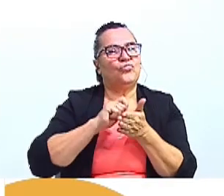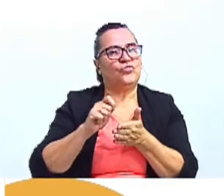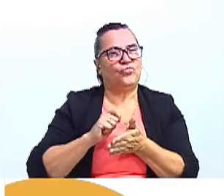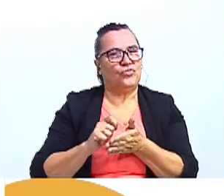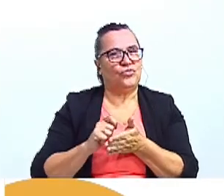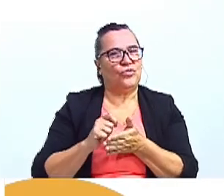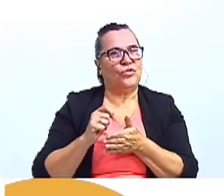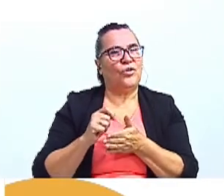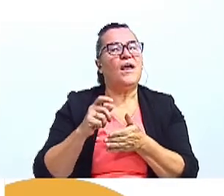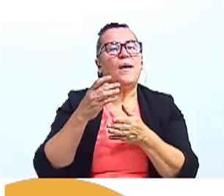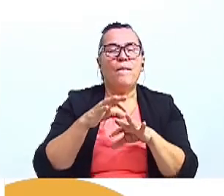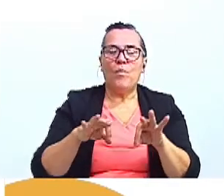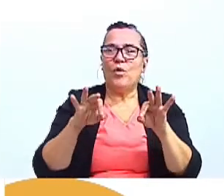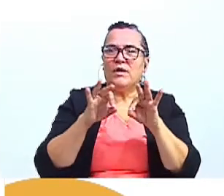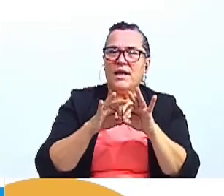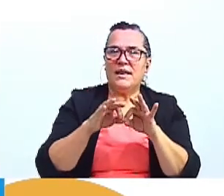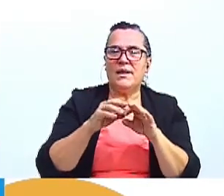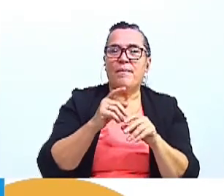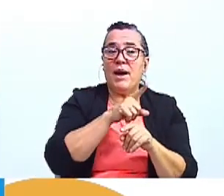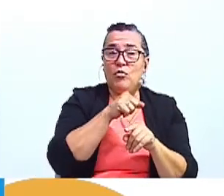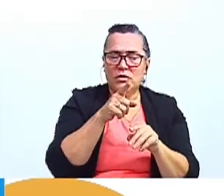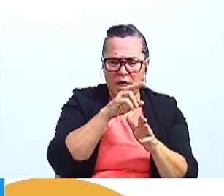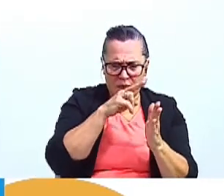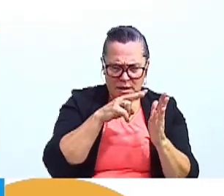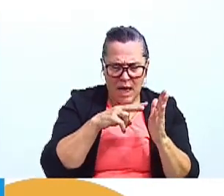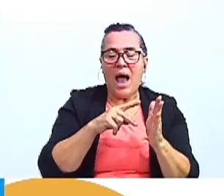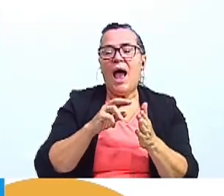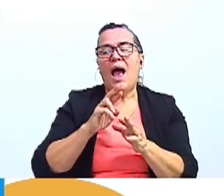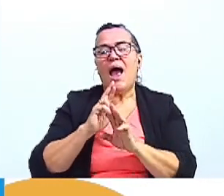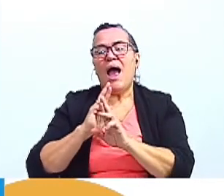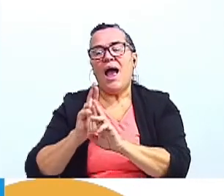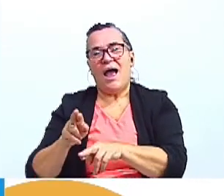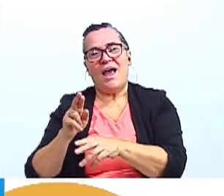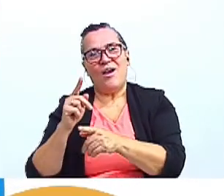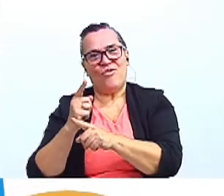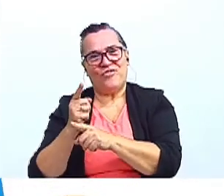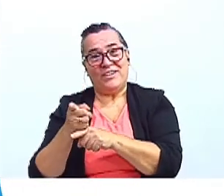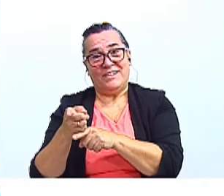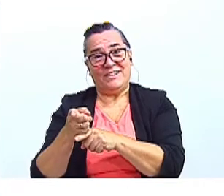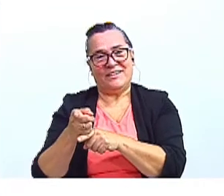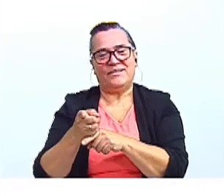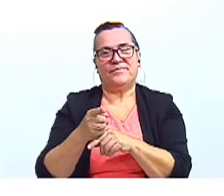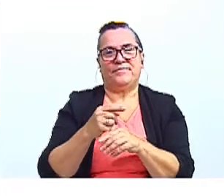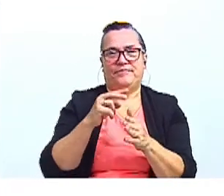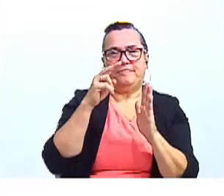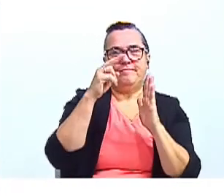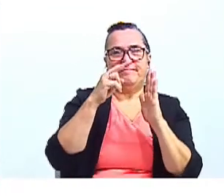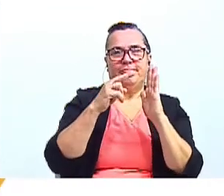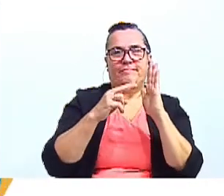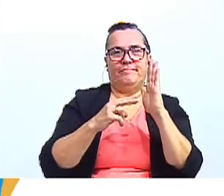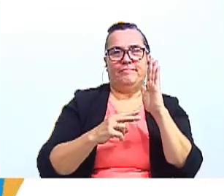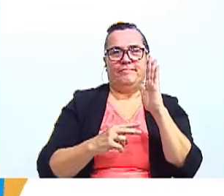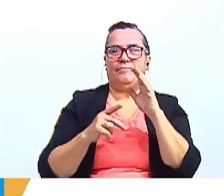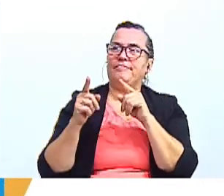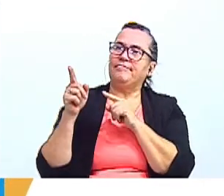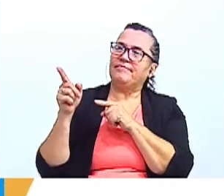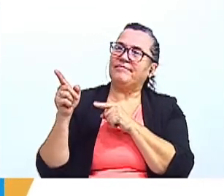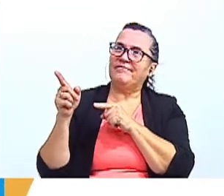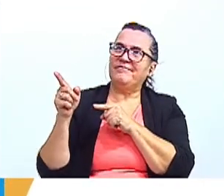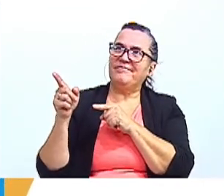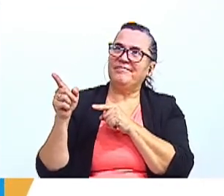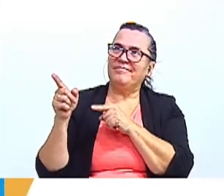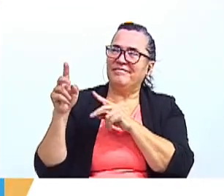That's important in order to get the correct answer. Okay? Very good. Let's read the test together.